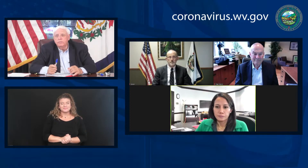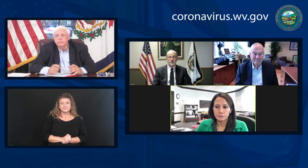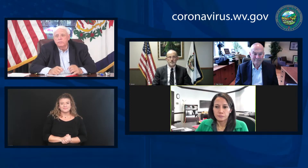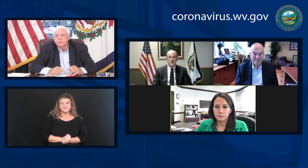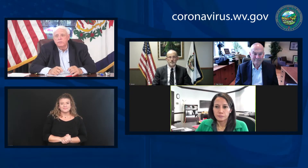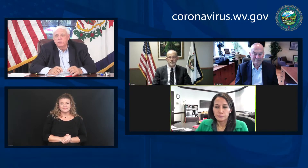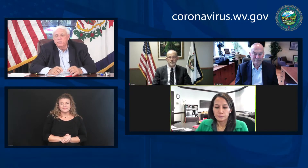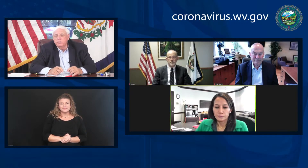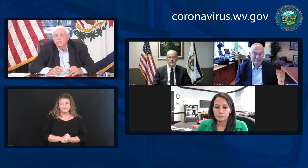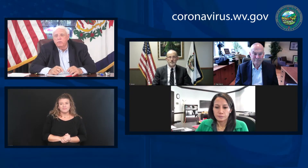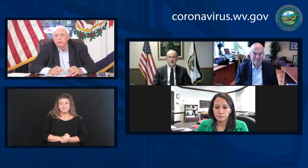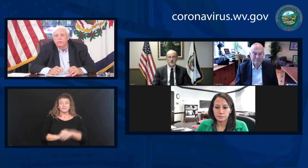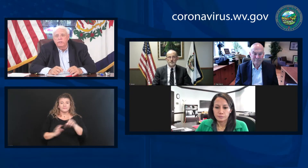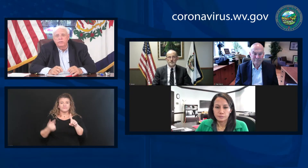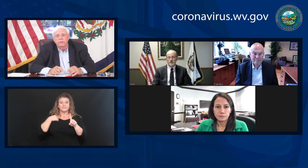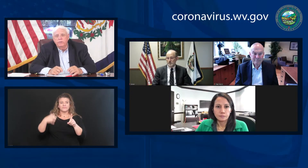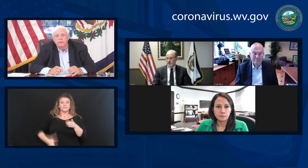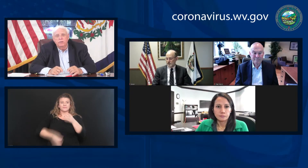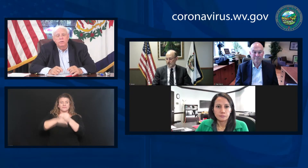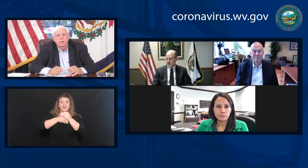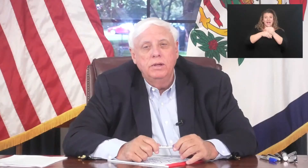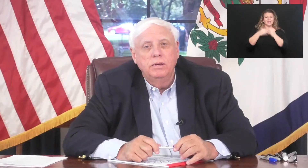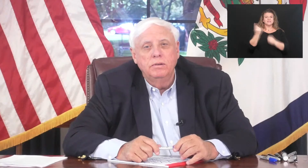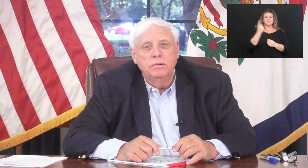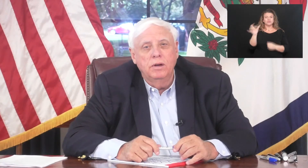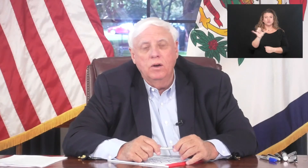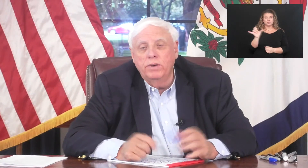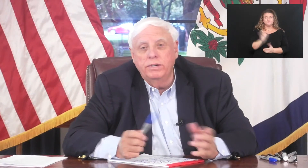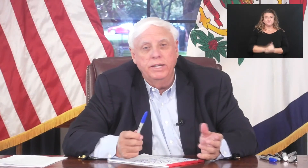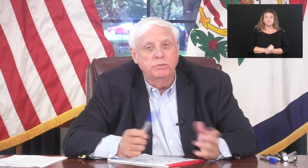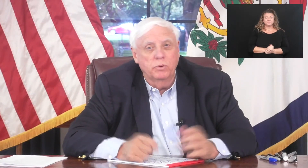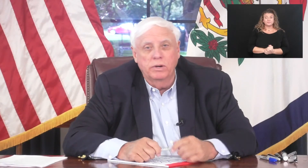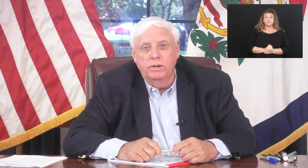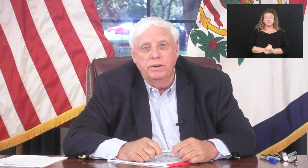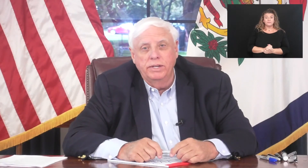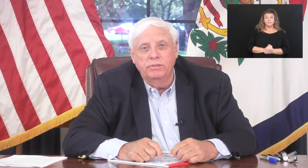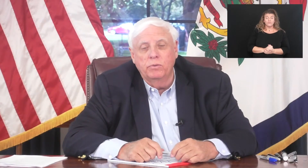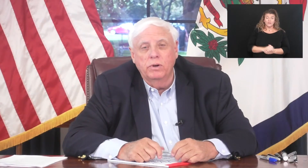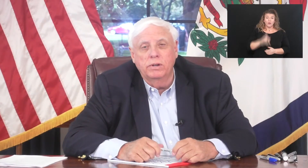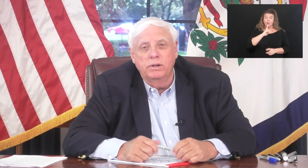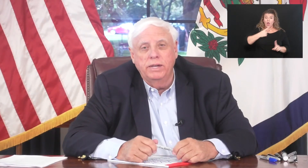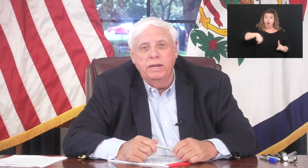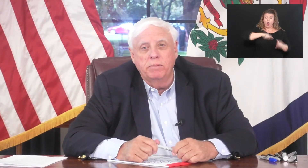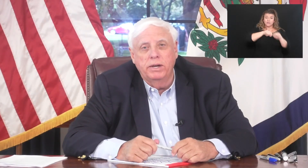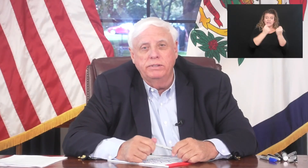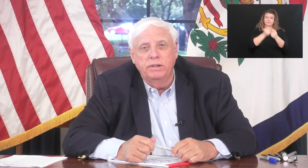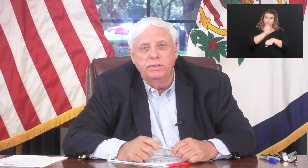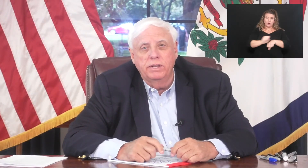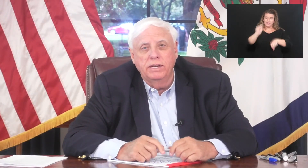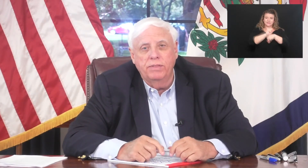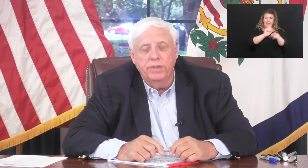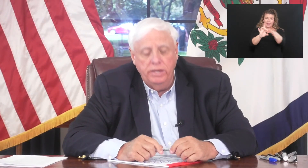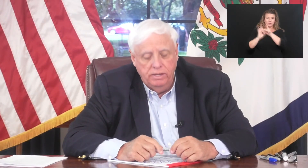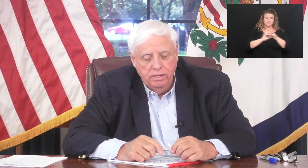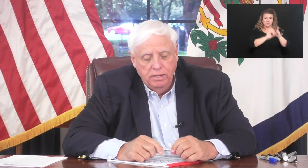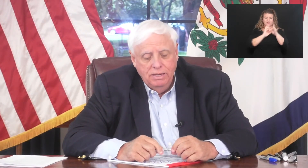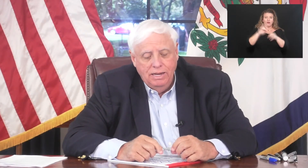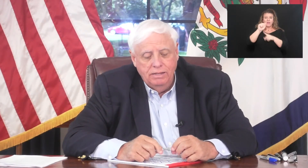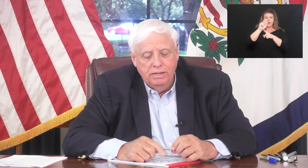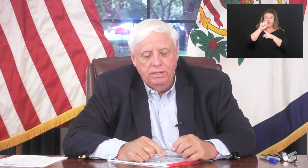And let me just add one thing too. You know, all of our teams working on this and working on the antibodies and everything. I